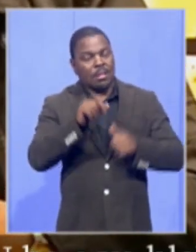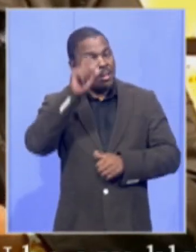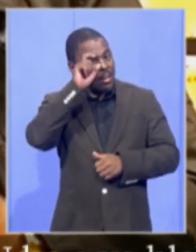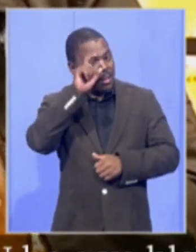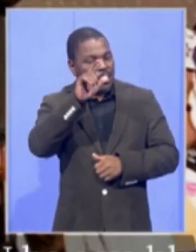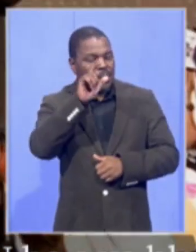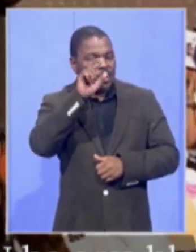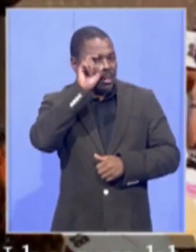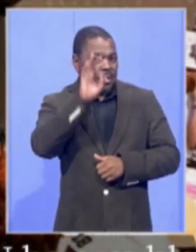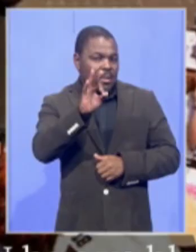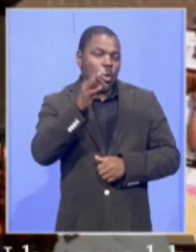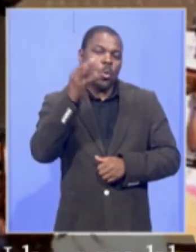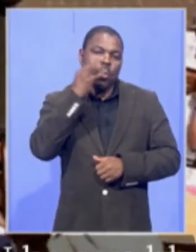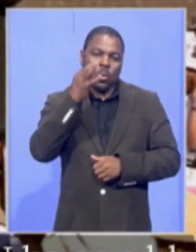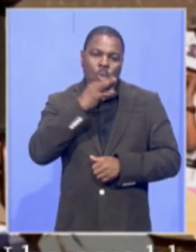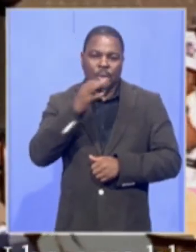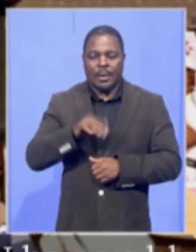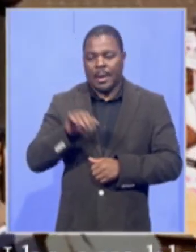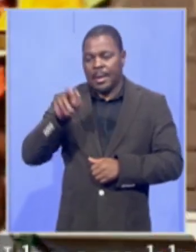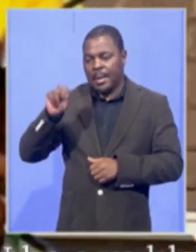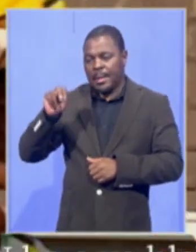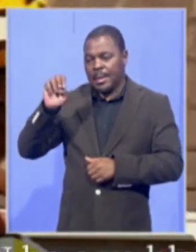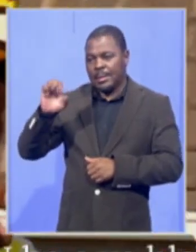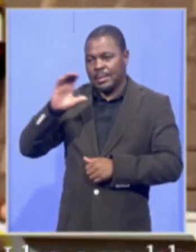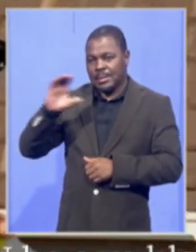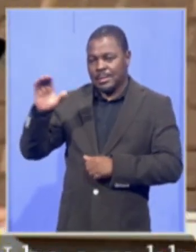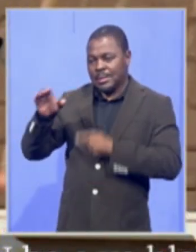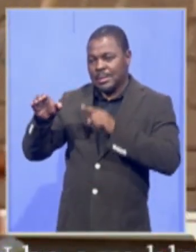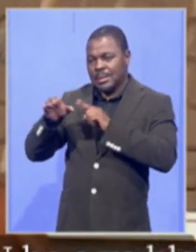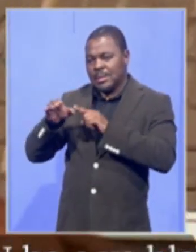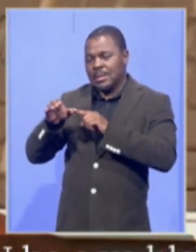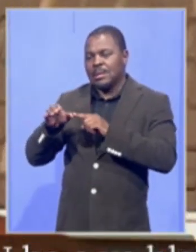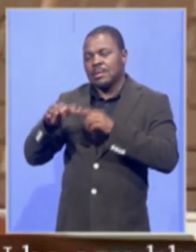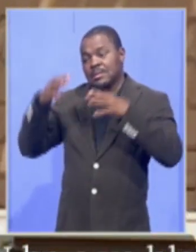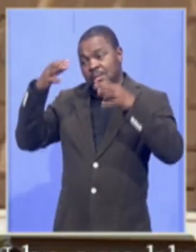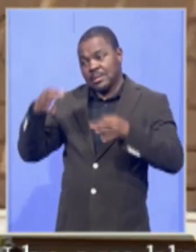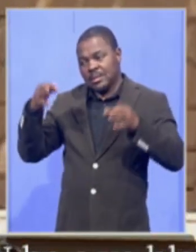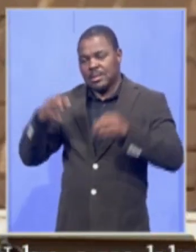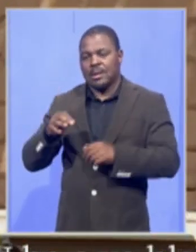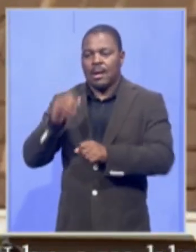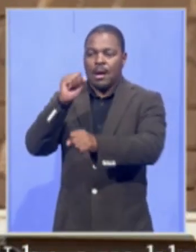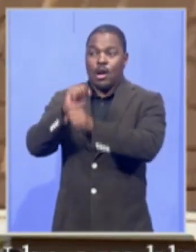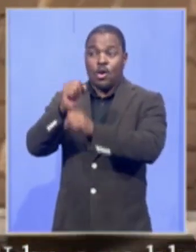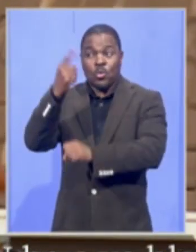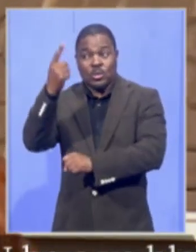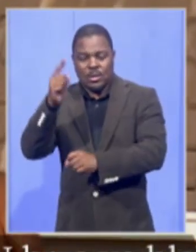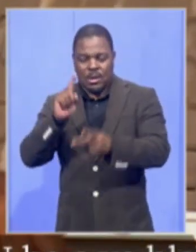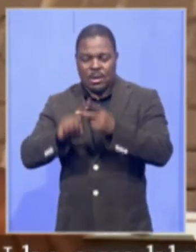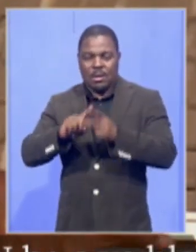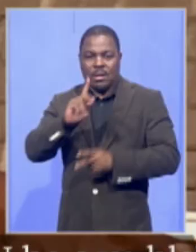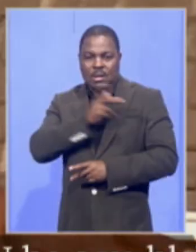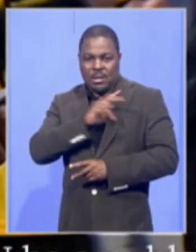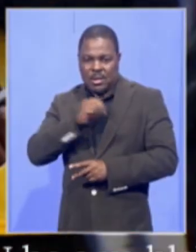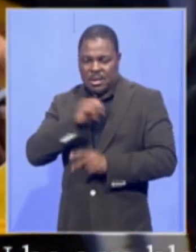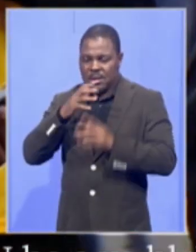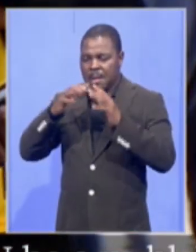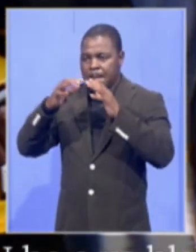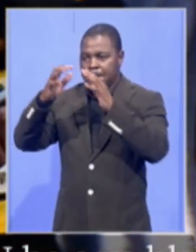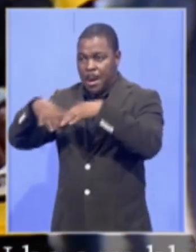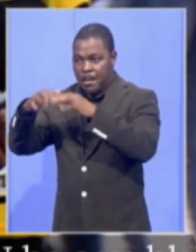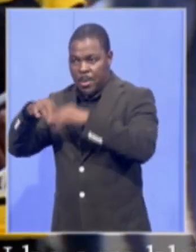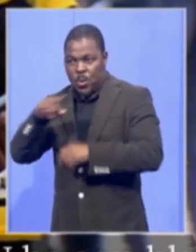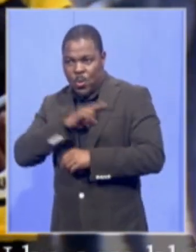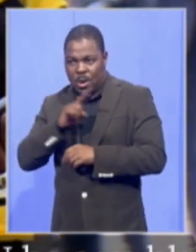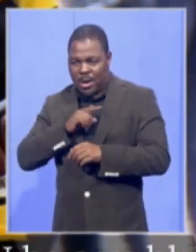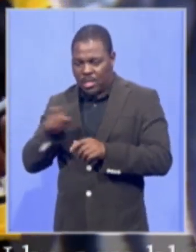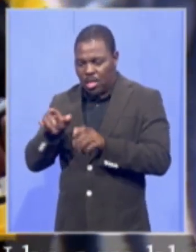dumetse phatlalatsa hore dingangisano tsa NEC ya mokga ka diprovinsi tsa Gauteng le KwaZulu-Natal di kgwephietswe ke dintwa tse haketseng tsa